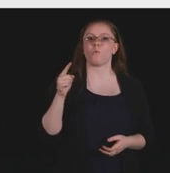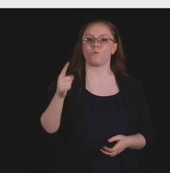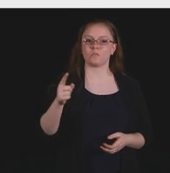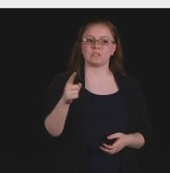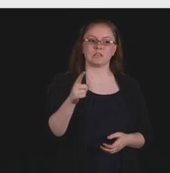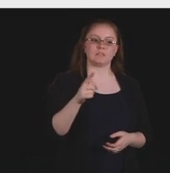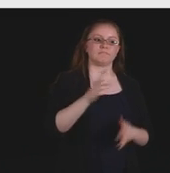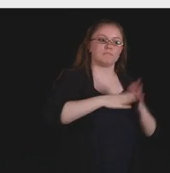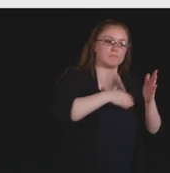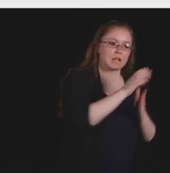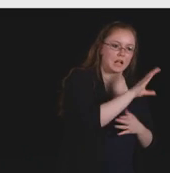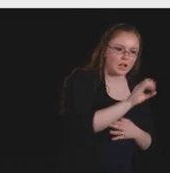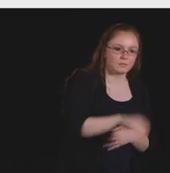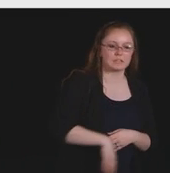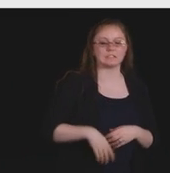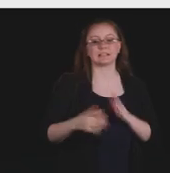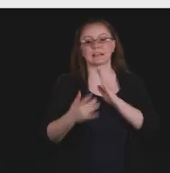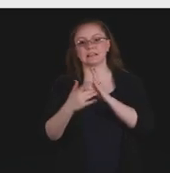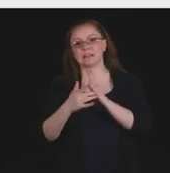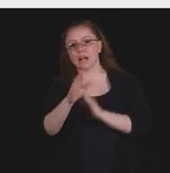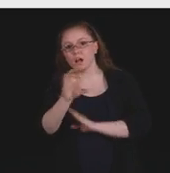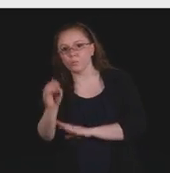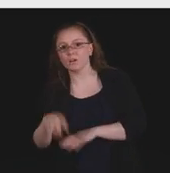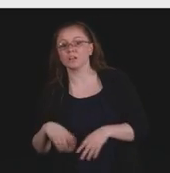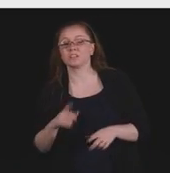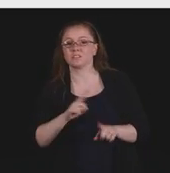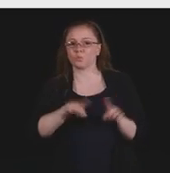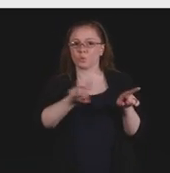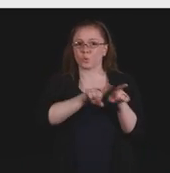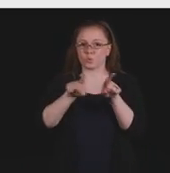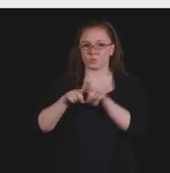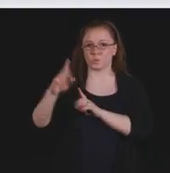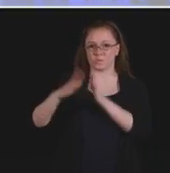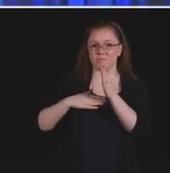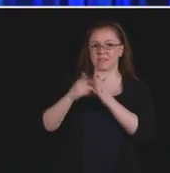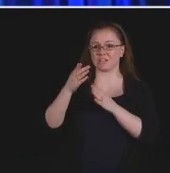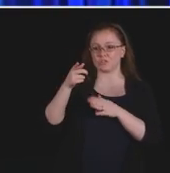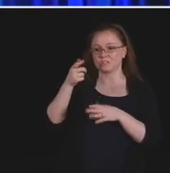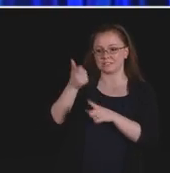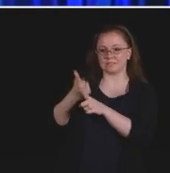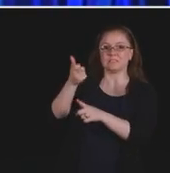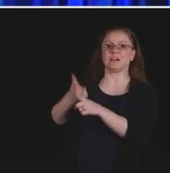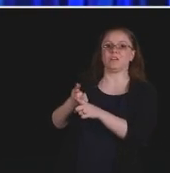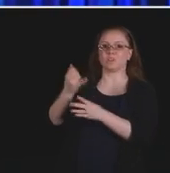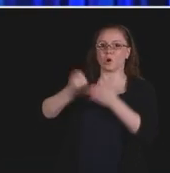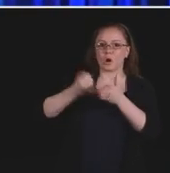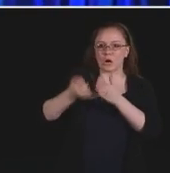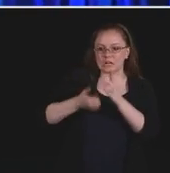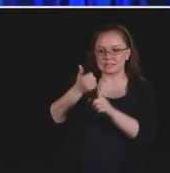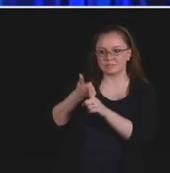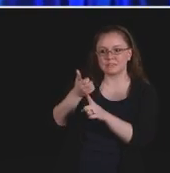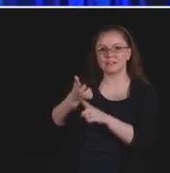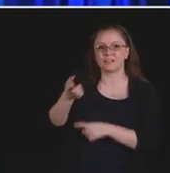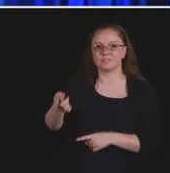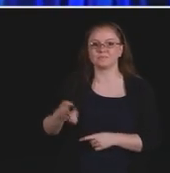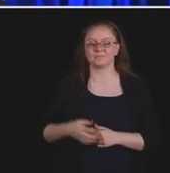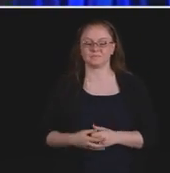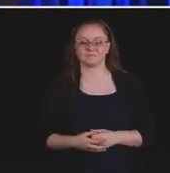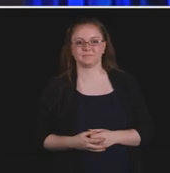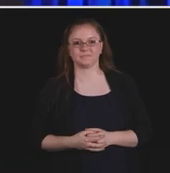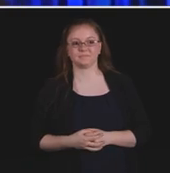the technological folks, it's also attracted the art world. In fact, to satisfy